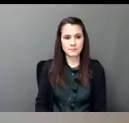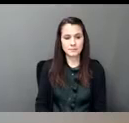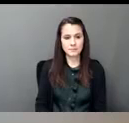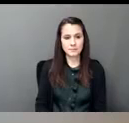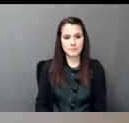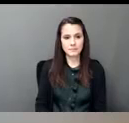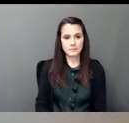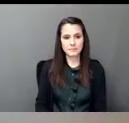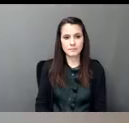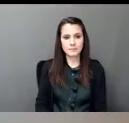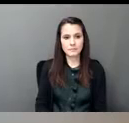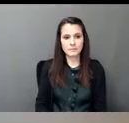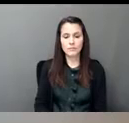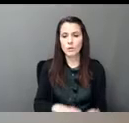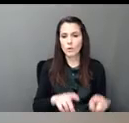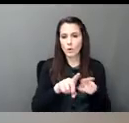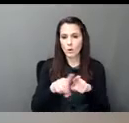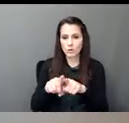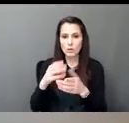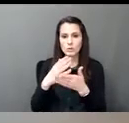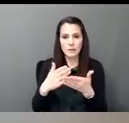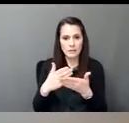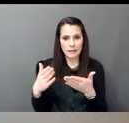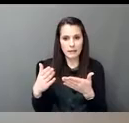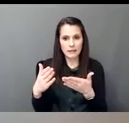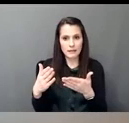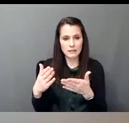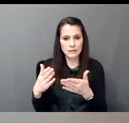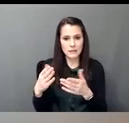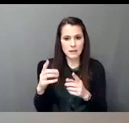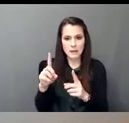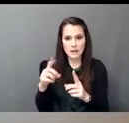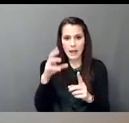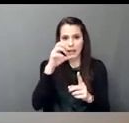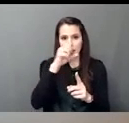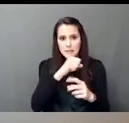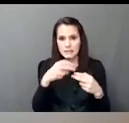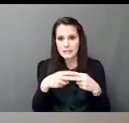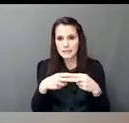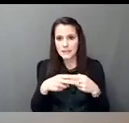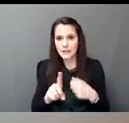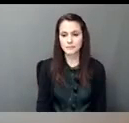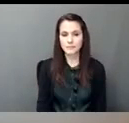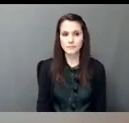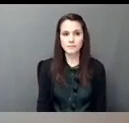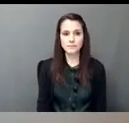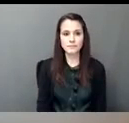there's also some things I want to, oh, I am missing a slide.